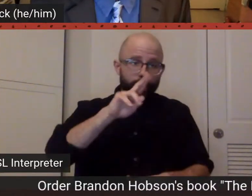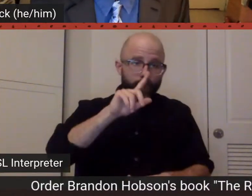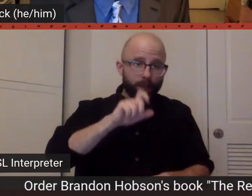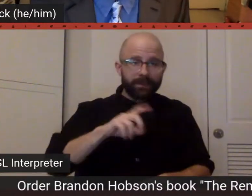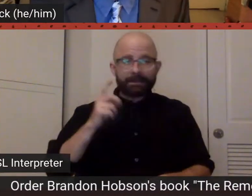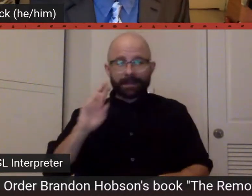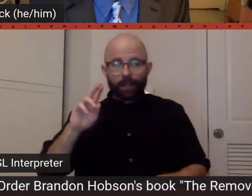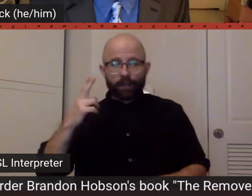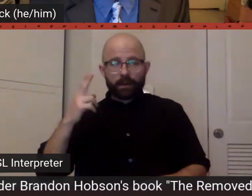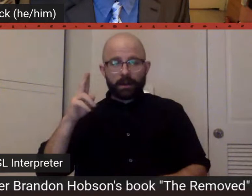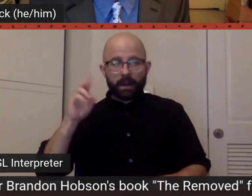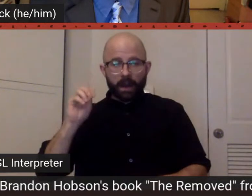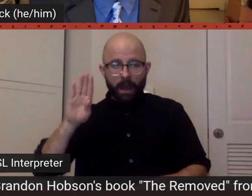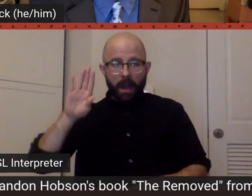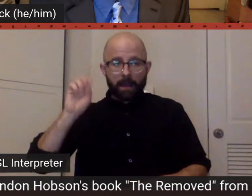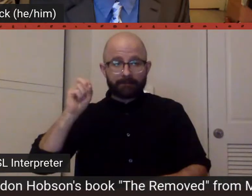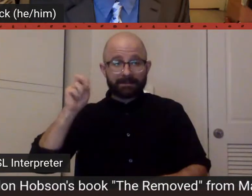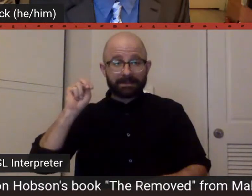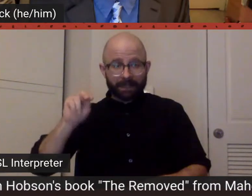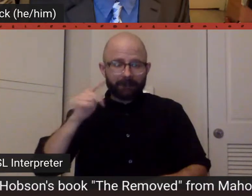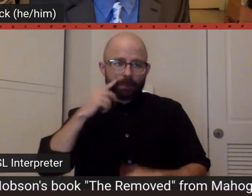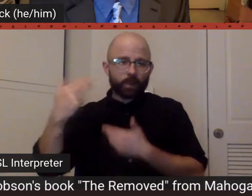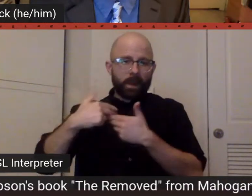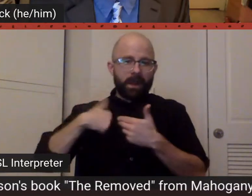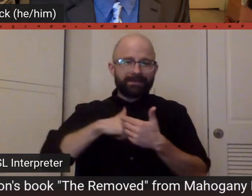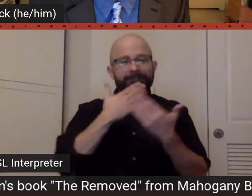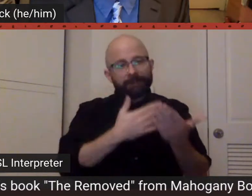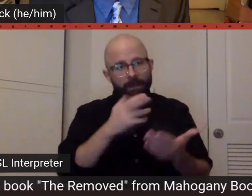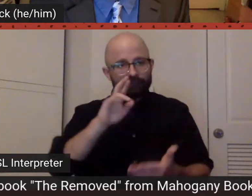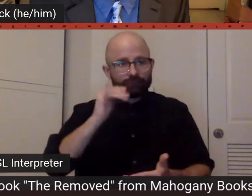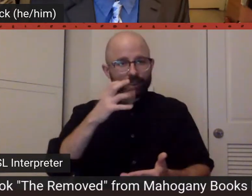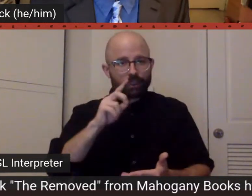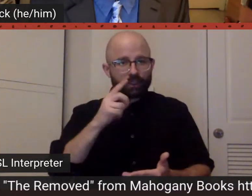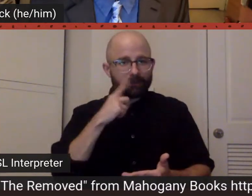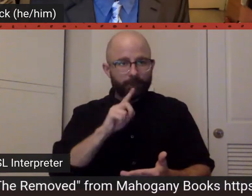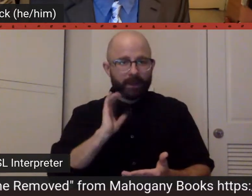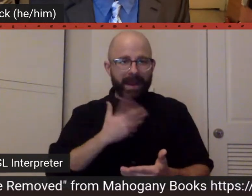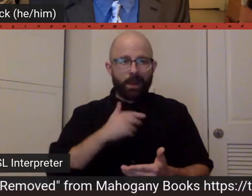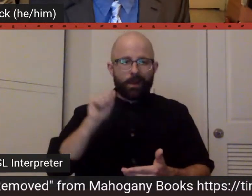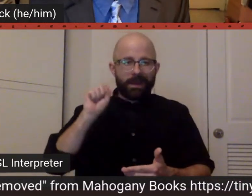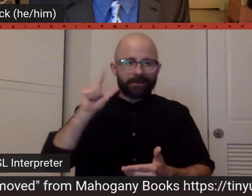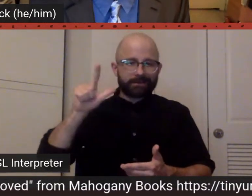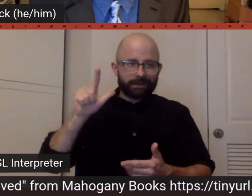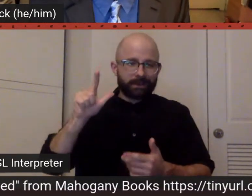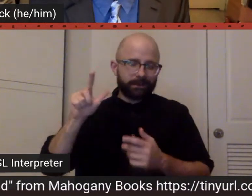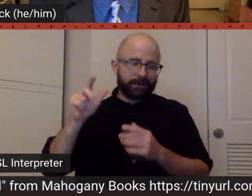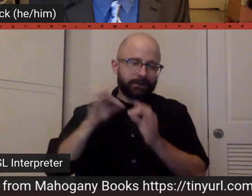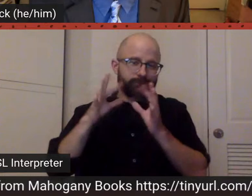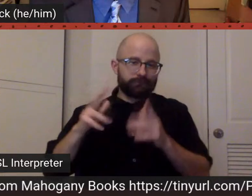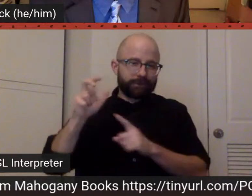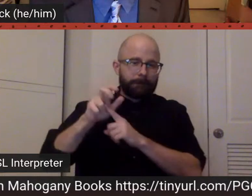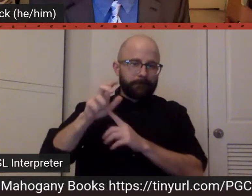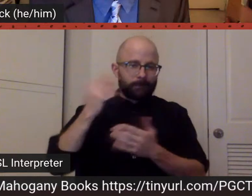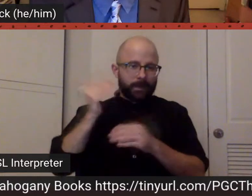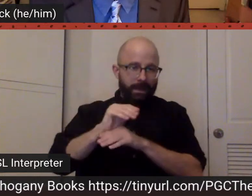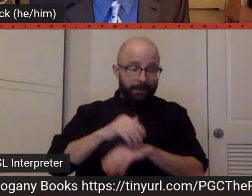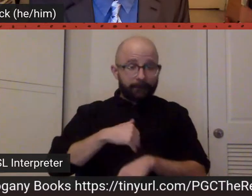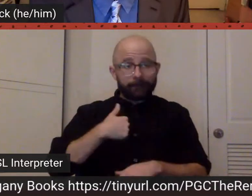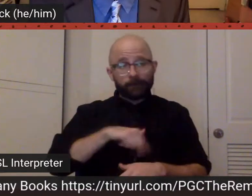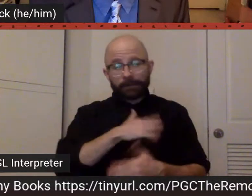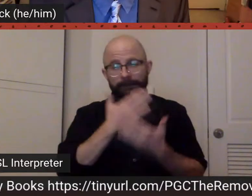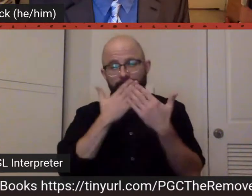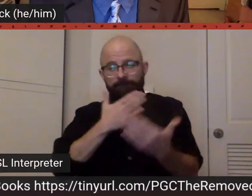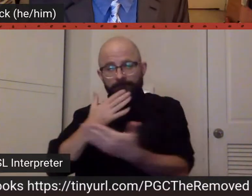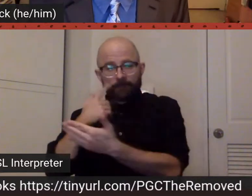Hobson, for joining us. And thank you to Richard for being our ASL champion tonight. We are really grateful to